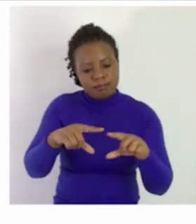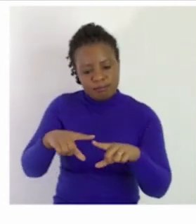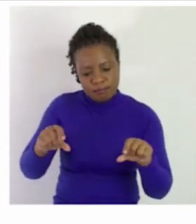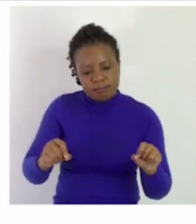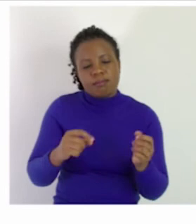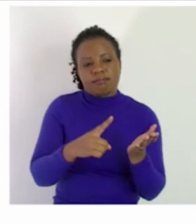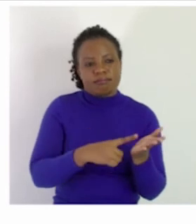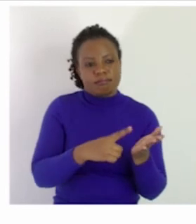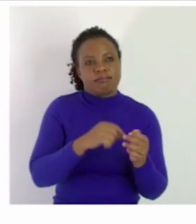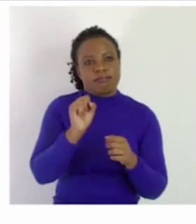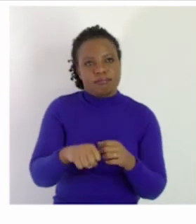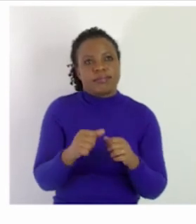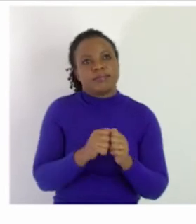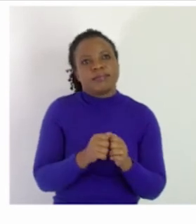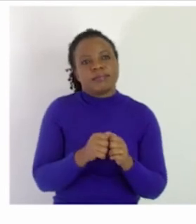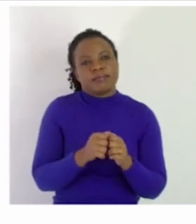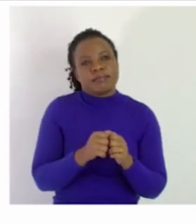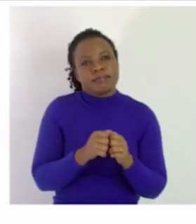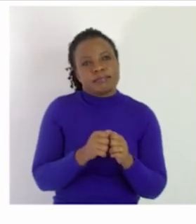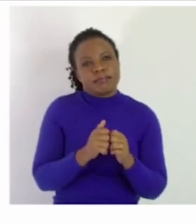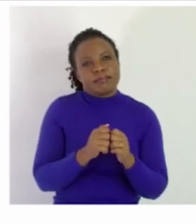Right, let's move on to the next